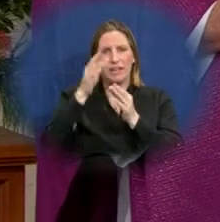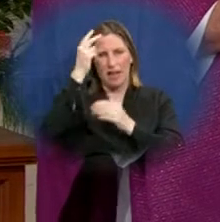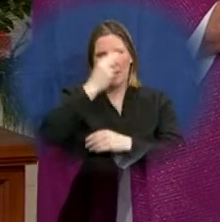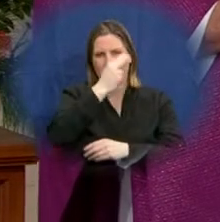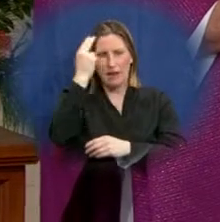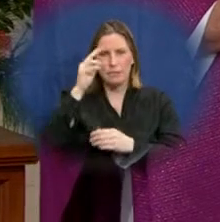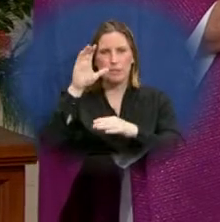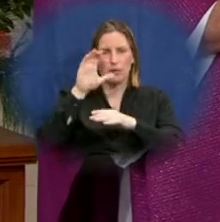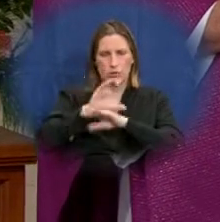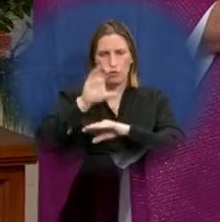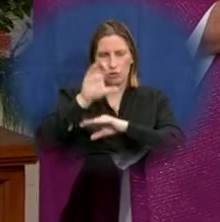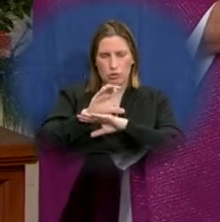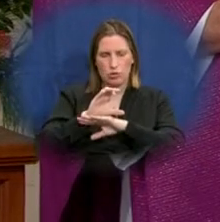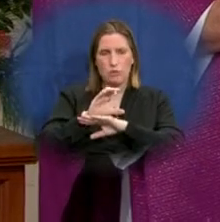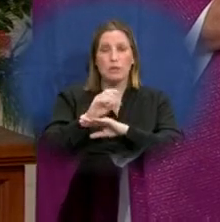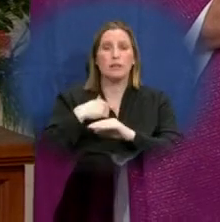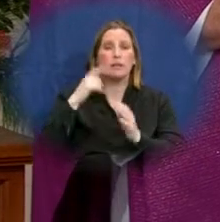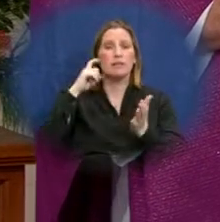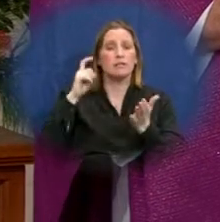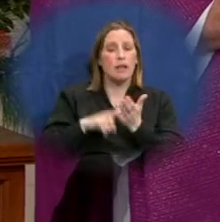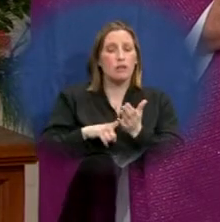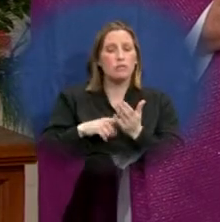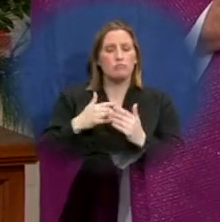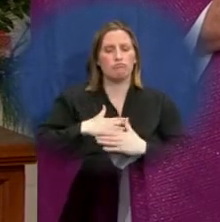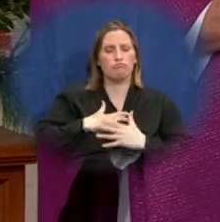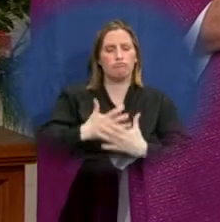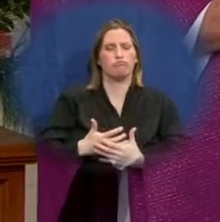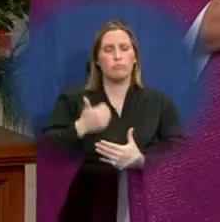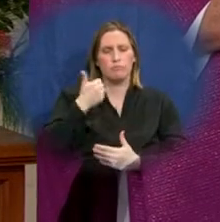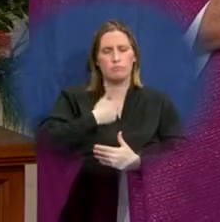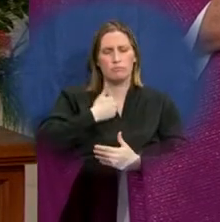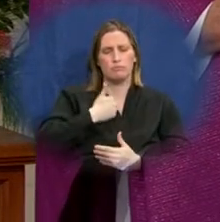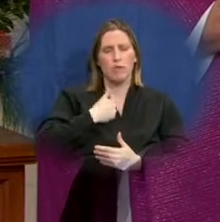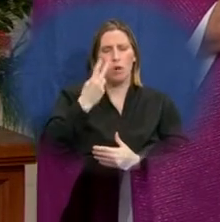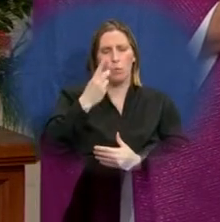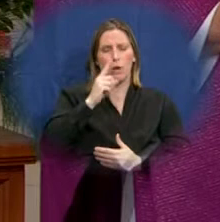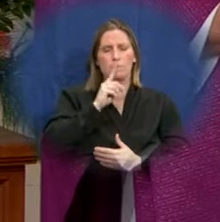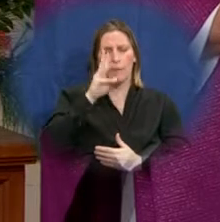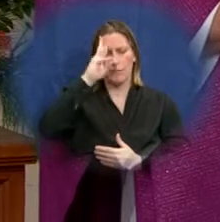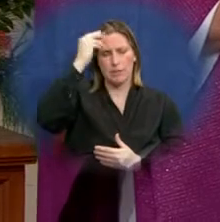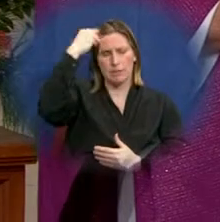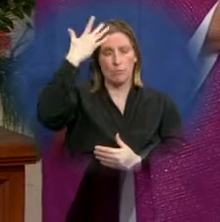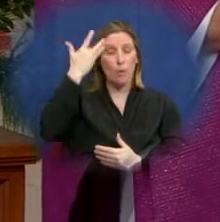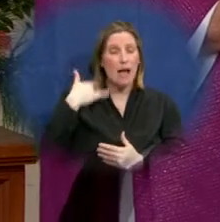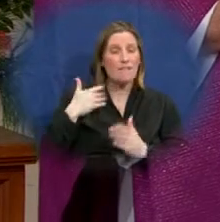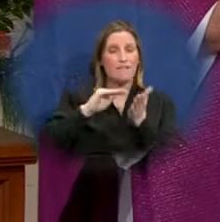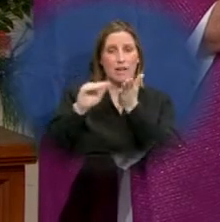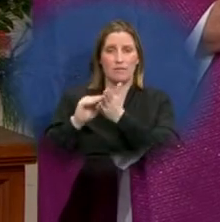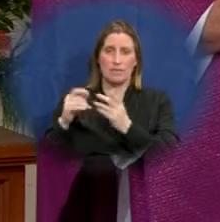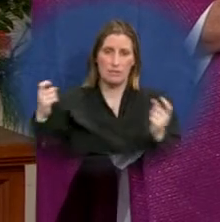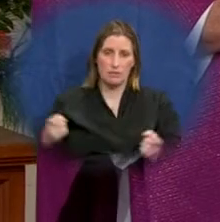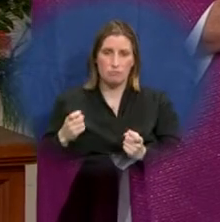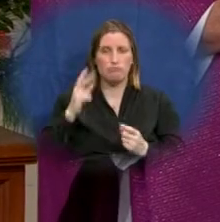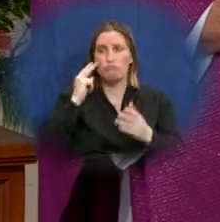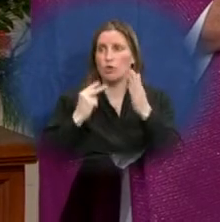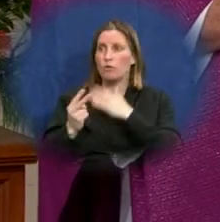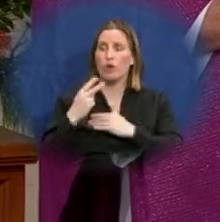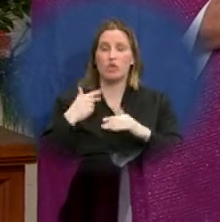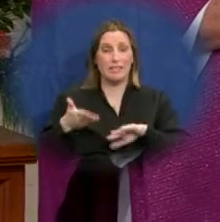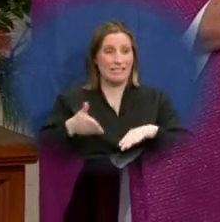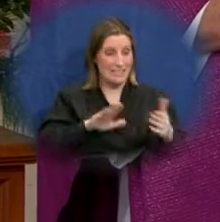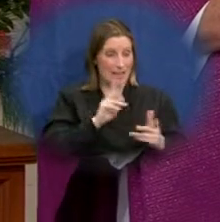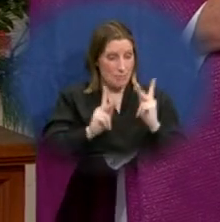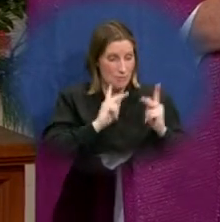holy, Catholic, and apostolic Church. I confess one baptism for the forgiveness of sins, and I look forward to the resurrection of the